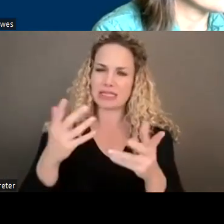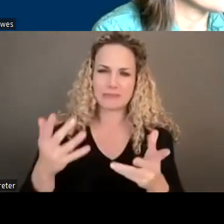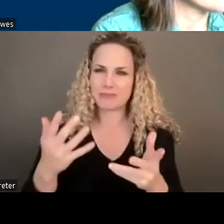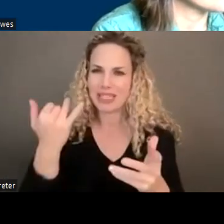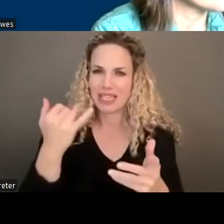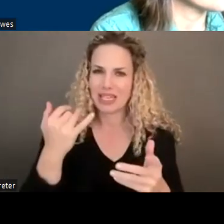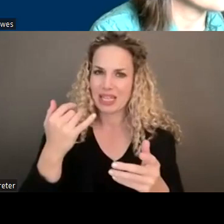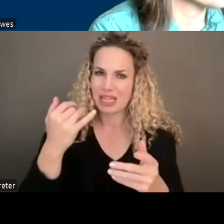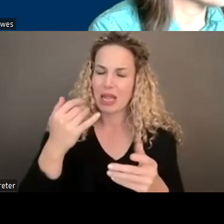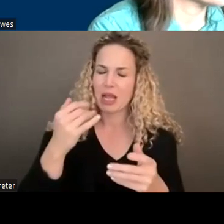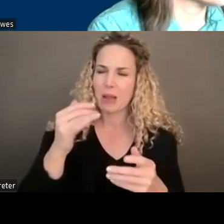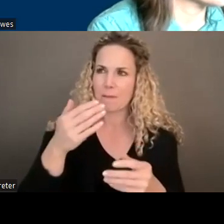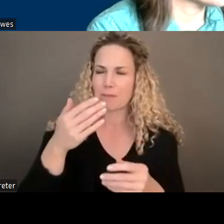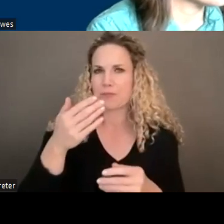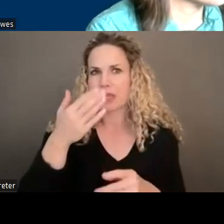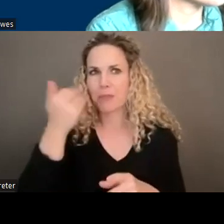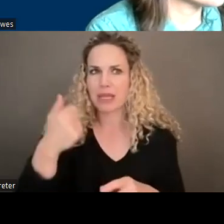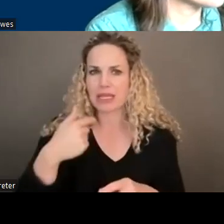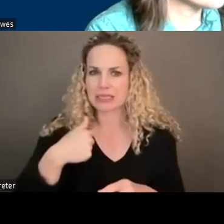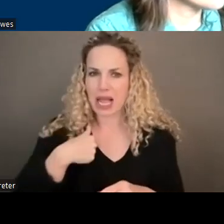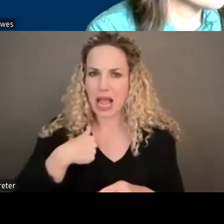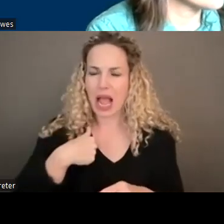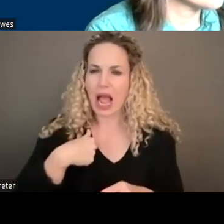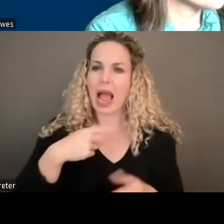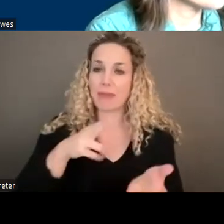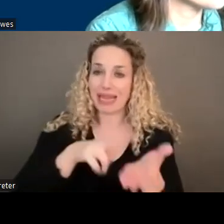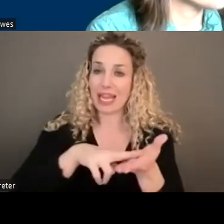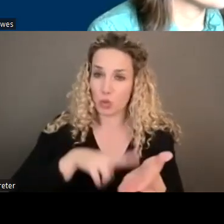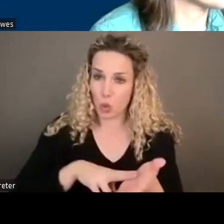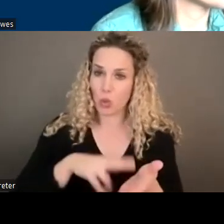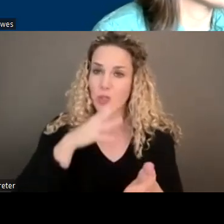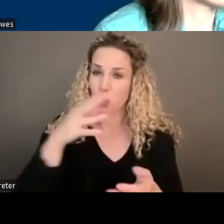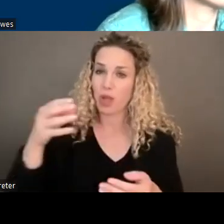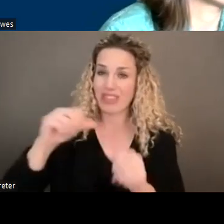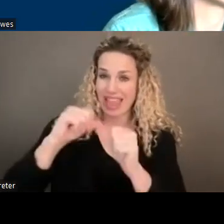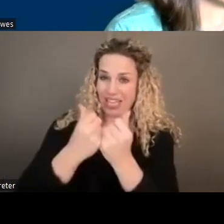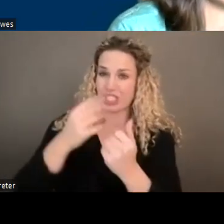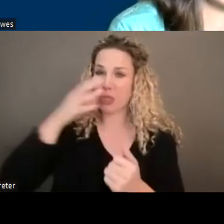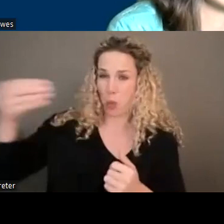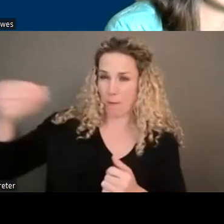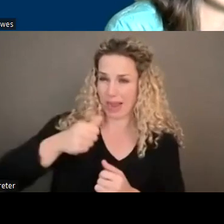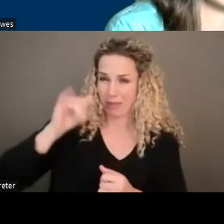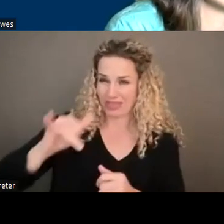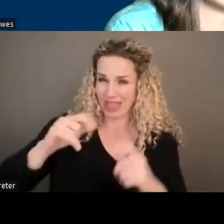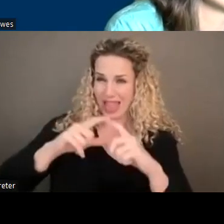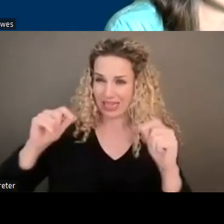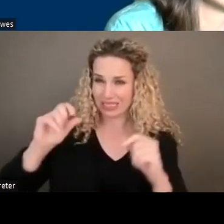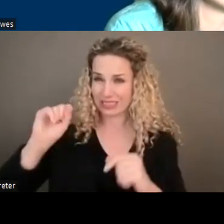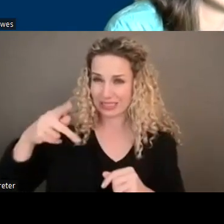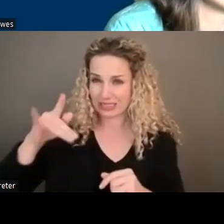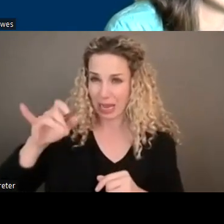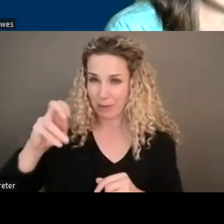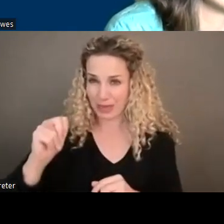give because I'm enrolled. I will give from the agency for the the eligible low